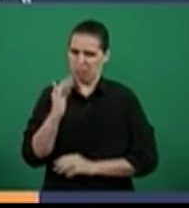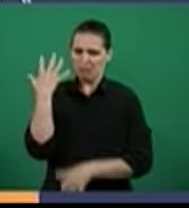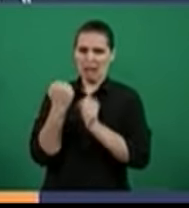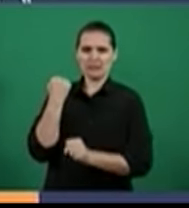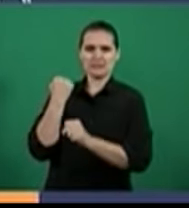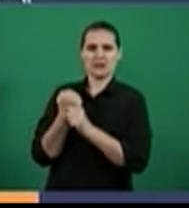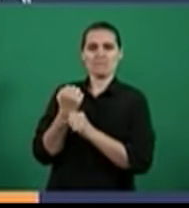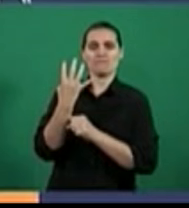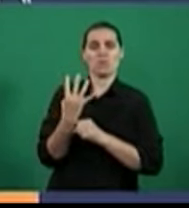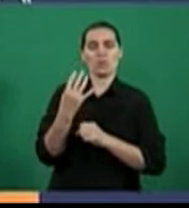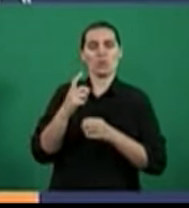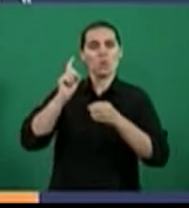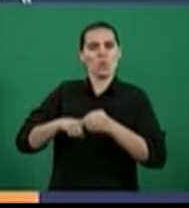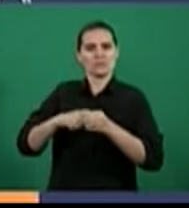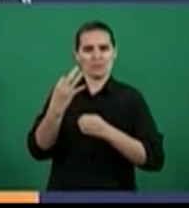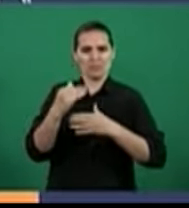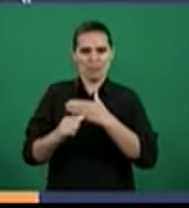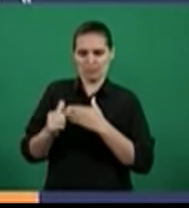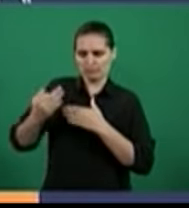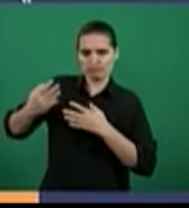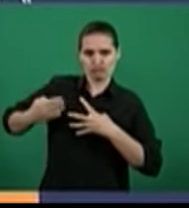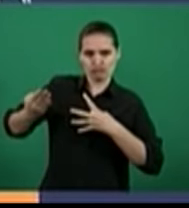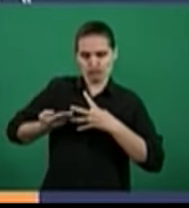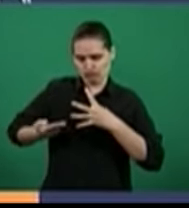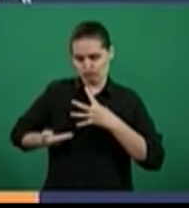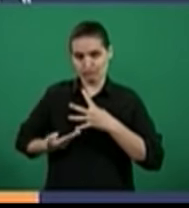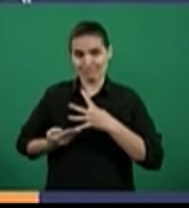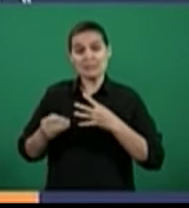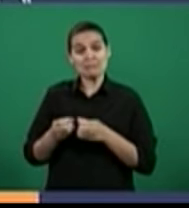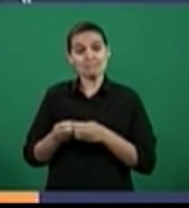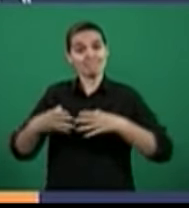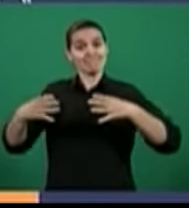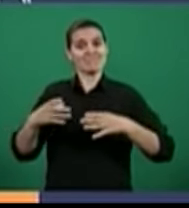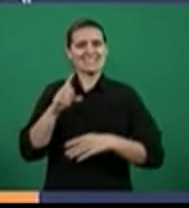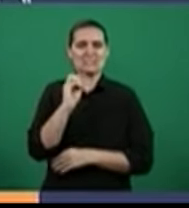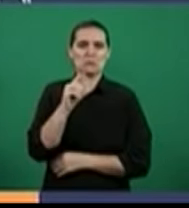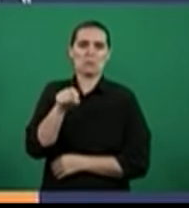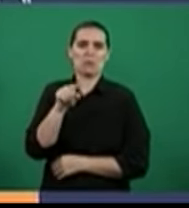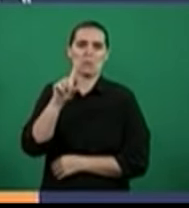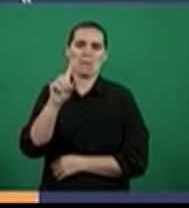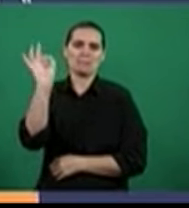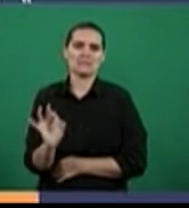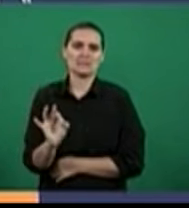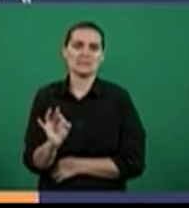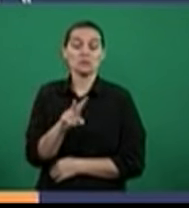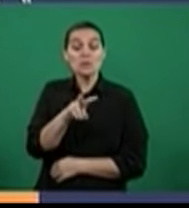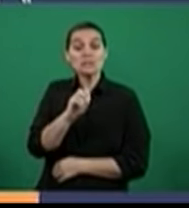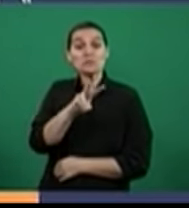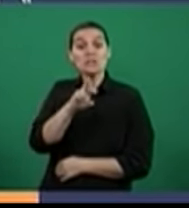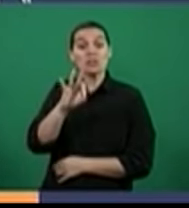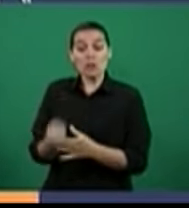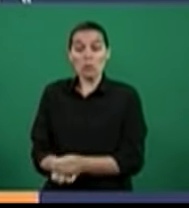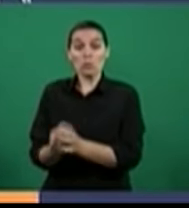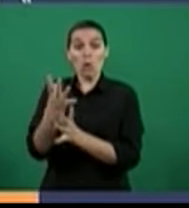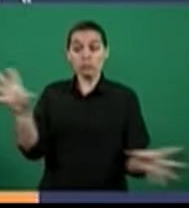expanding just 0.1%. Growth for 2023 as a whole was